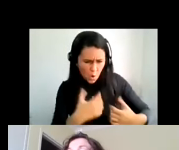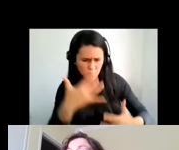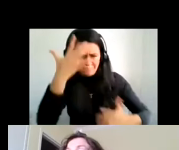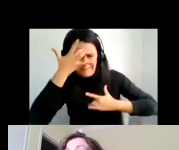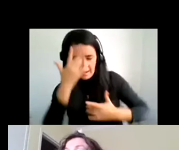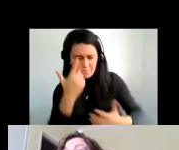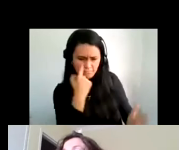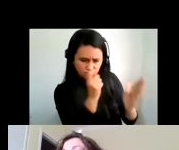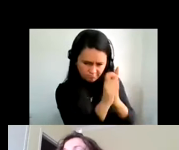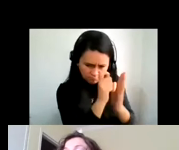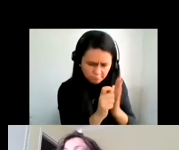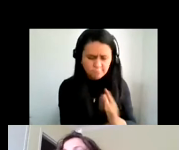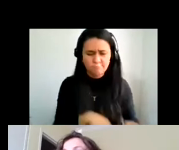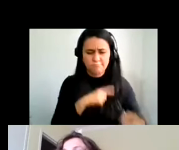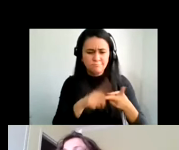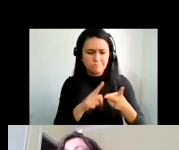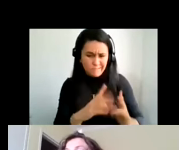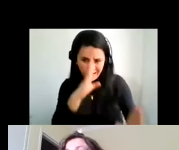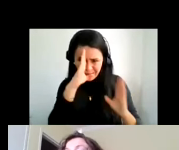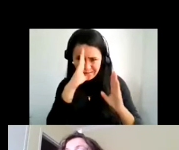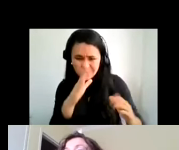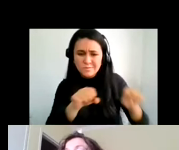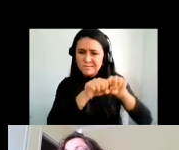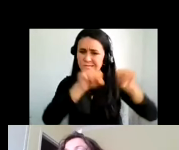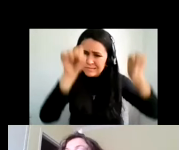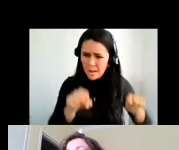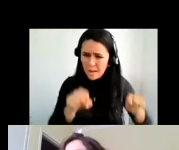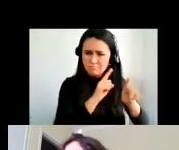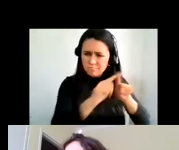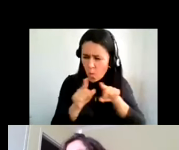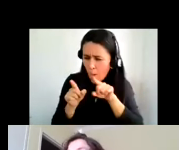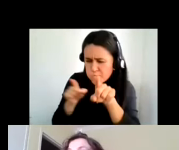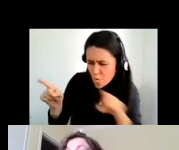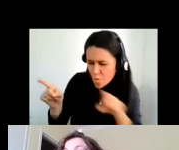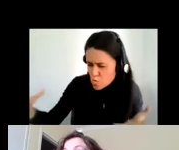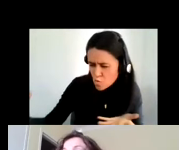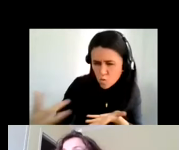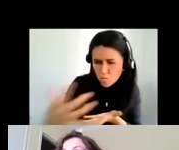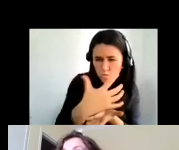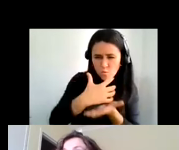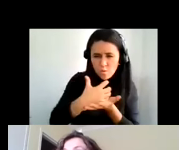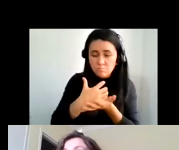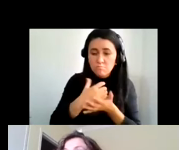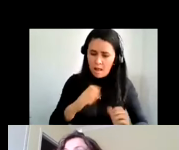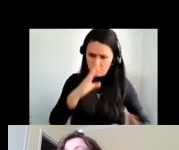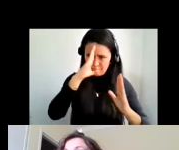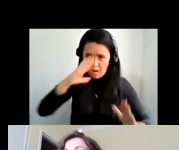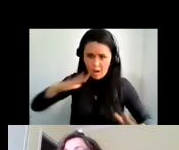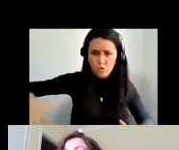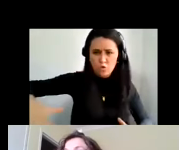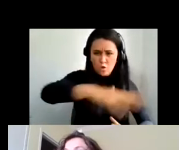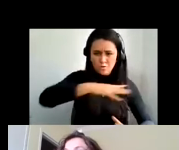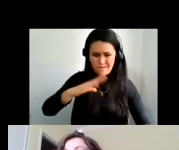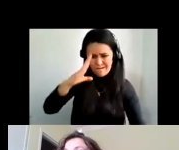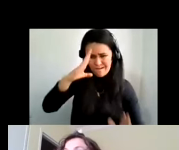it is not only just service coverage, but it really delves deeper into these quality dimensions.